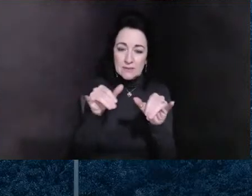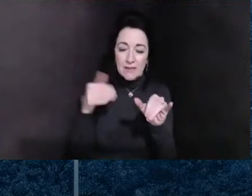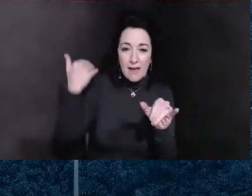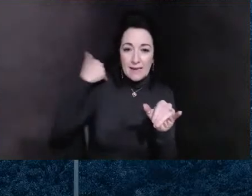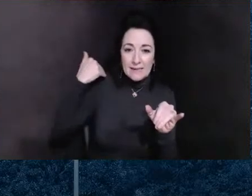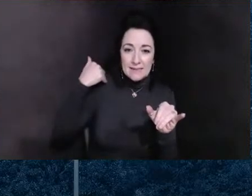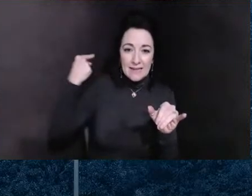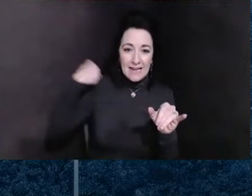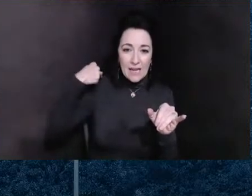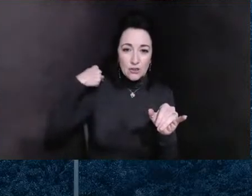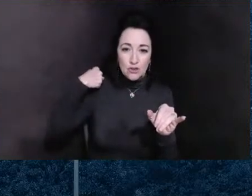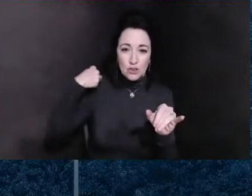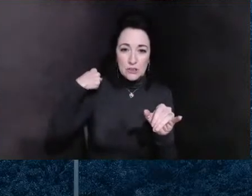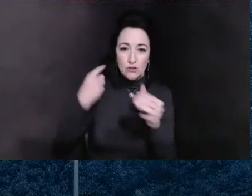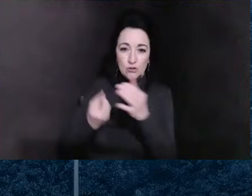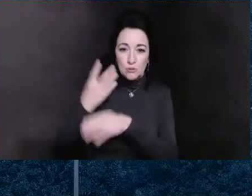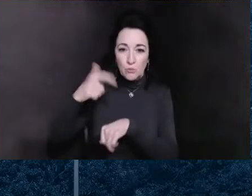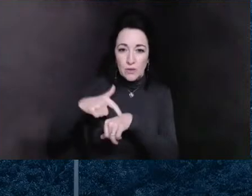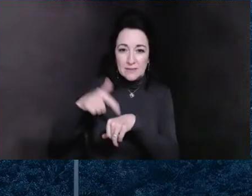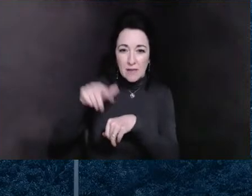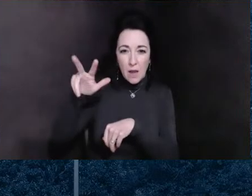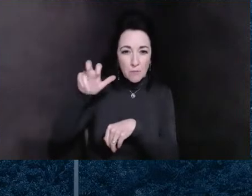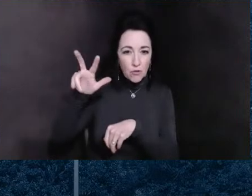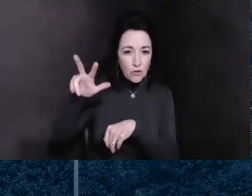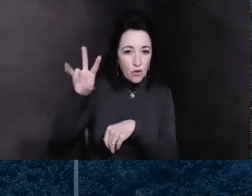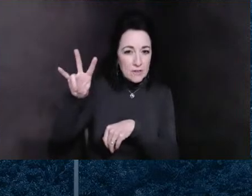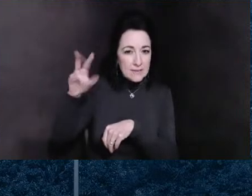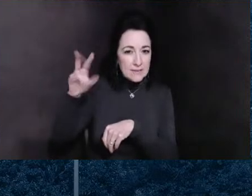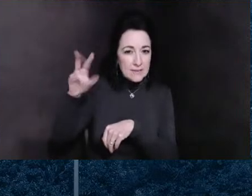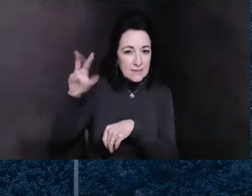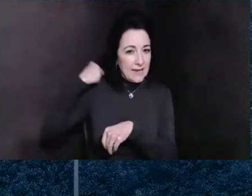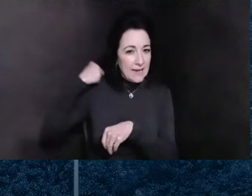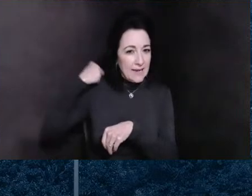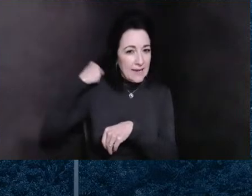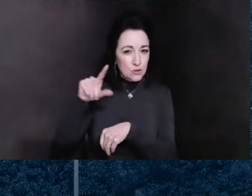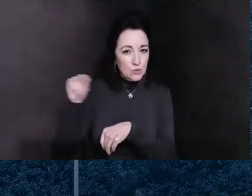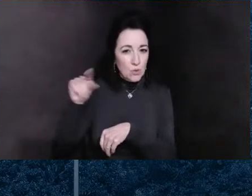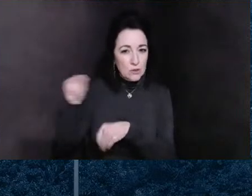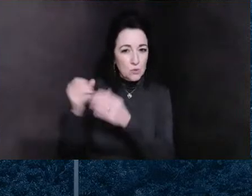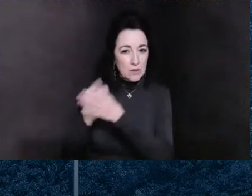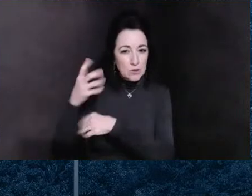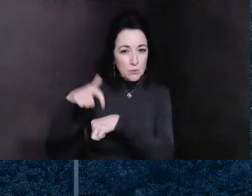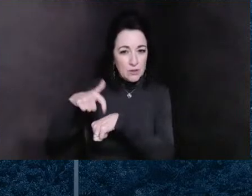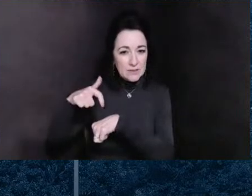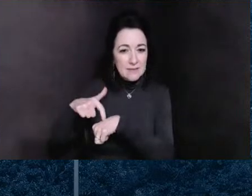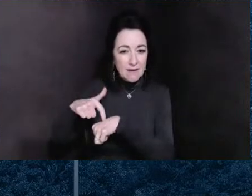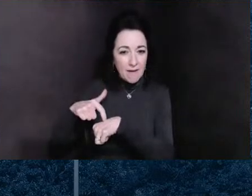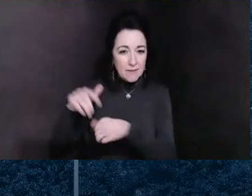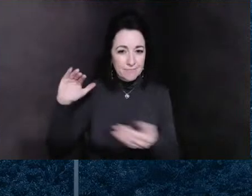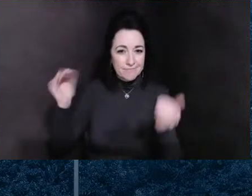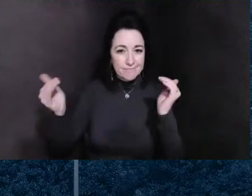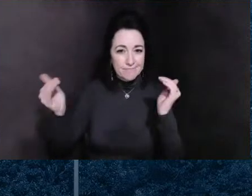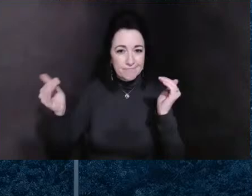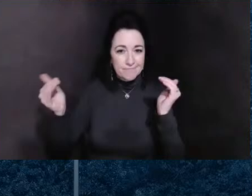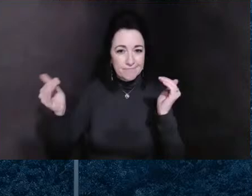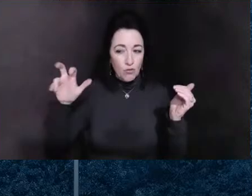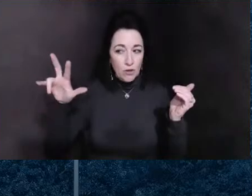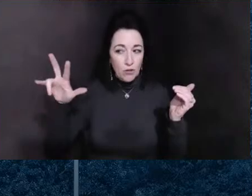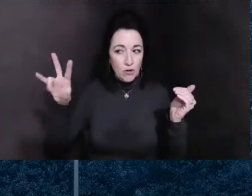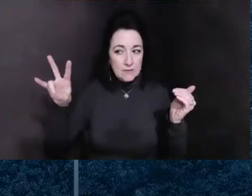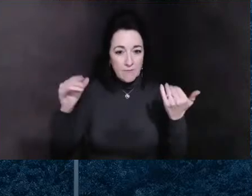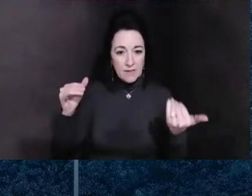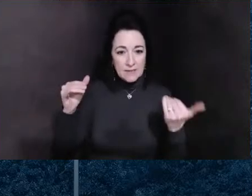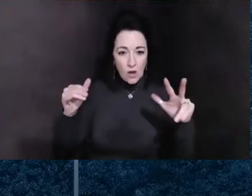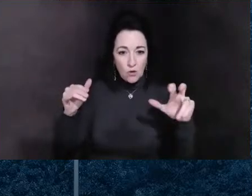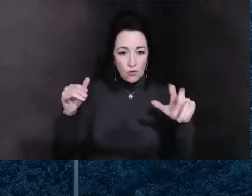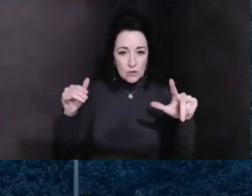on April the 17th. So that was our peak in the spring. Our peak here so far in January at 474.